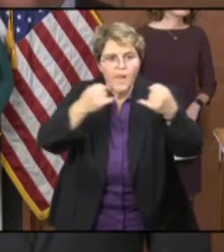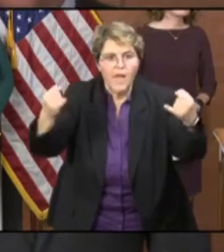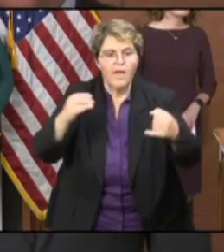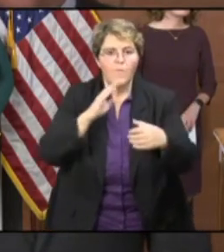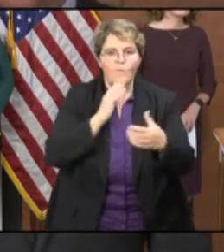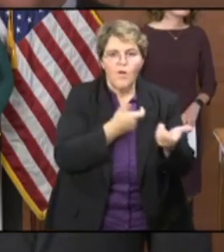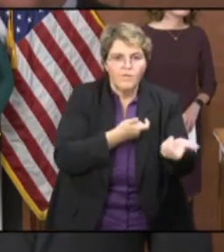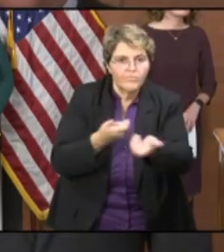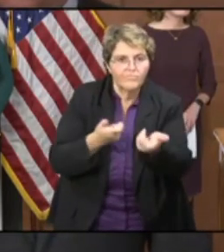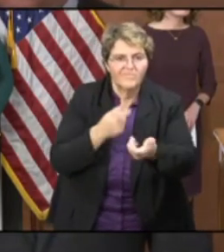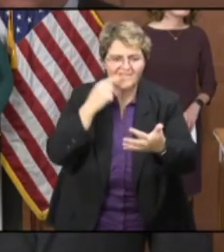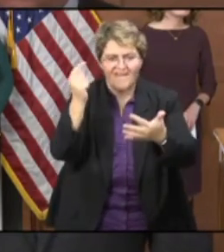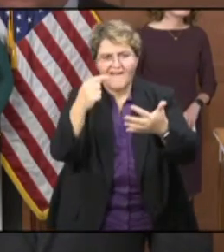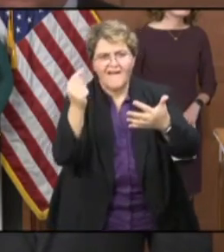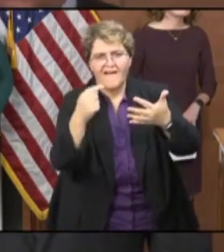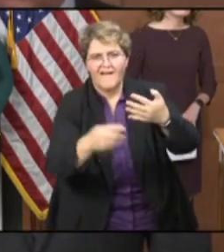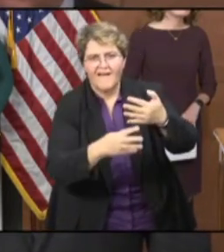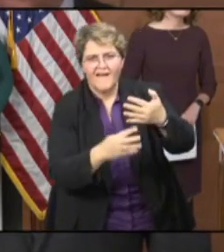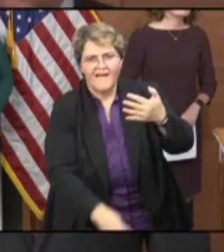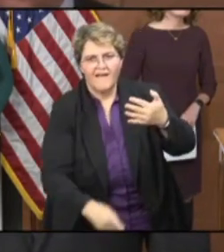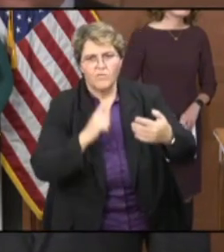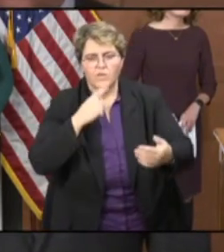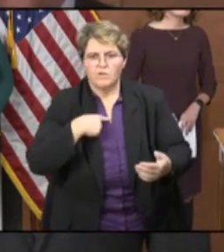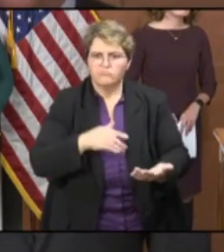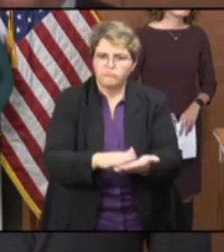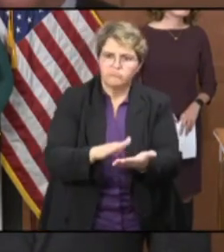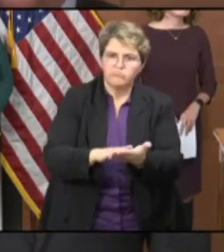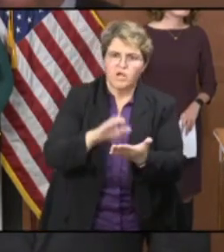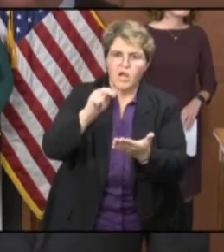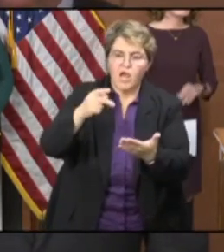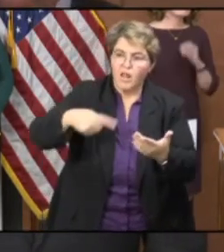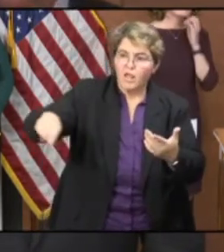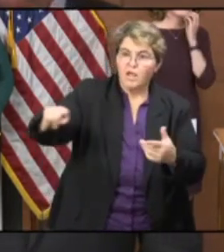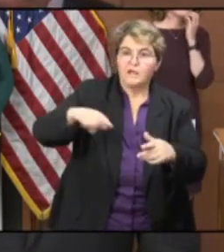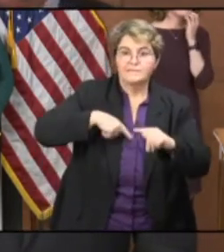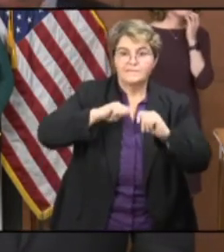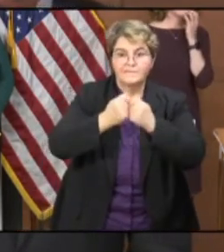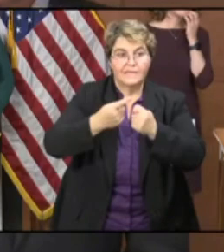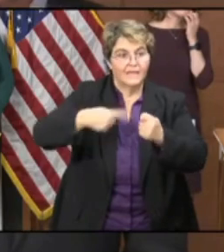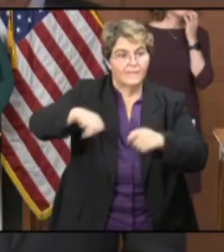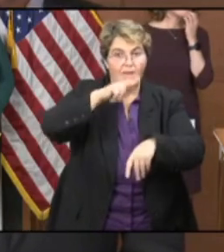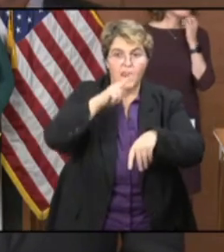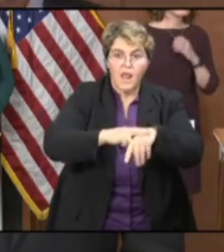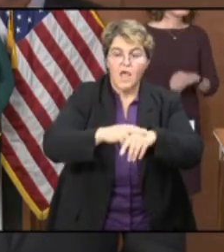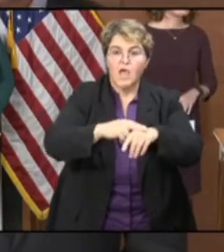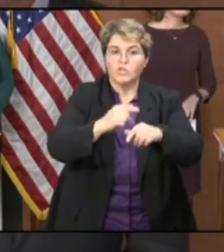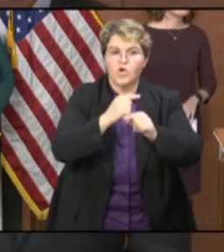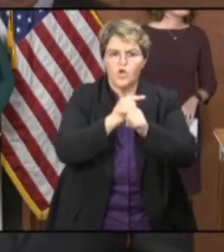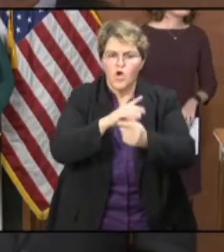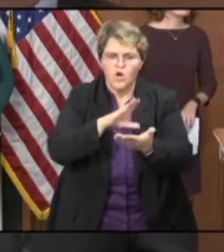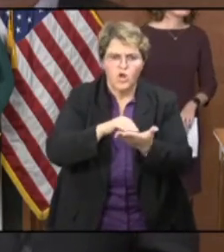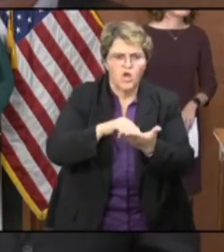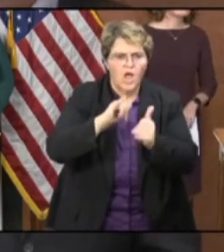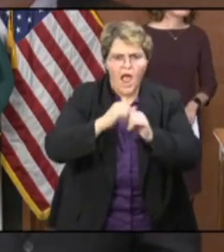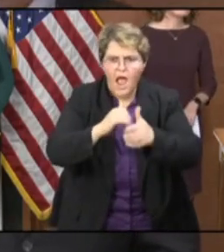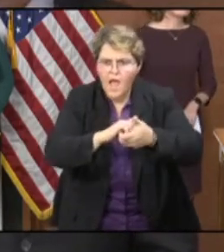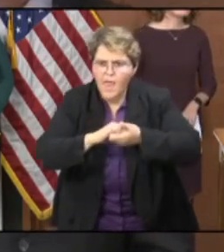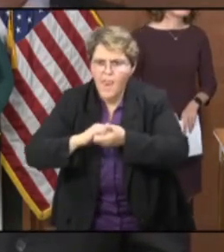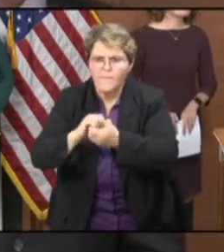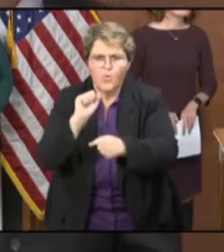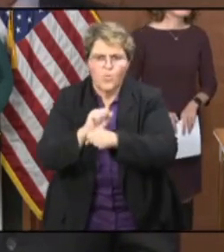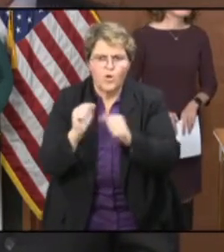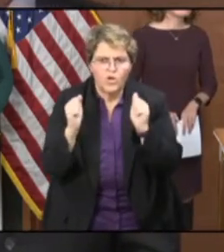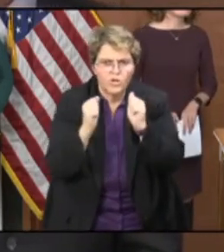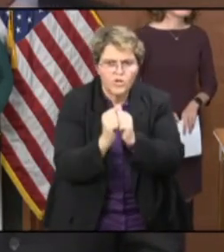and real proud of Connecticut's home team. Our members have trained to do this both here in the United States,